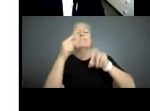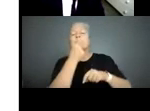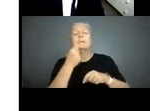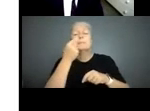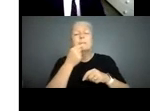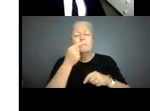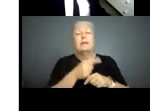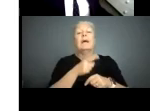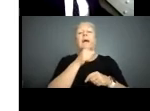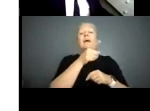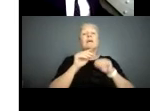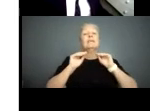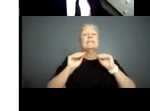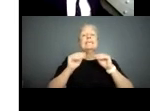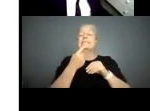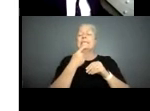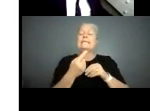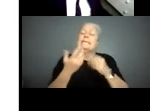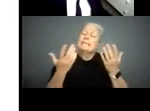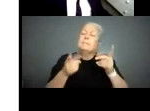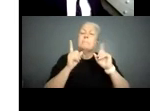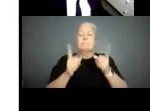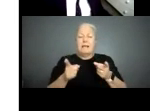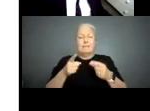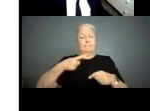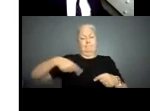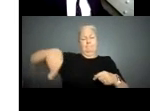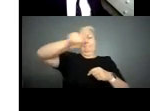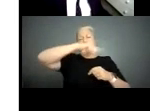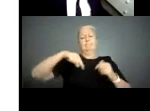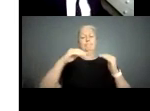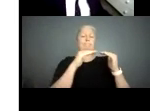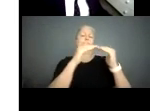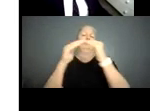equally. So that's number 2. Number 3,